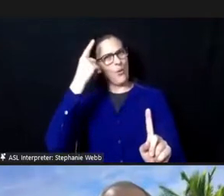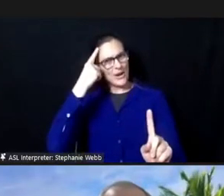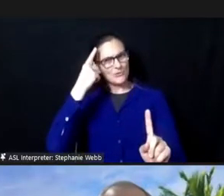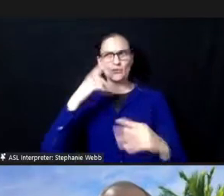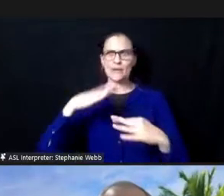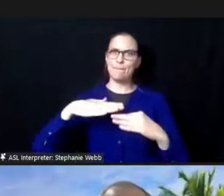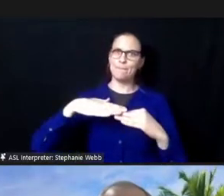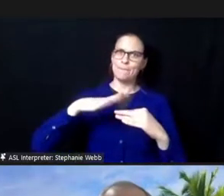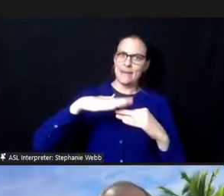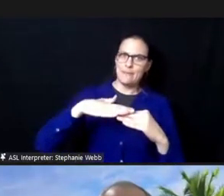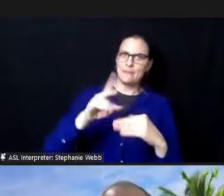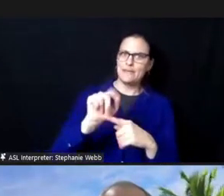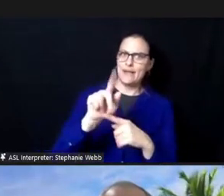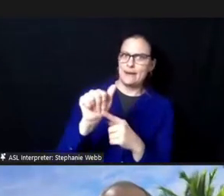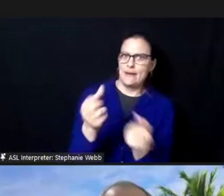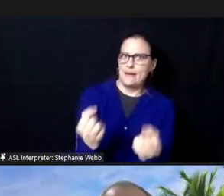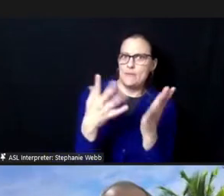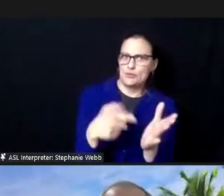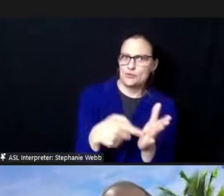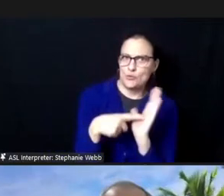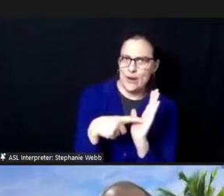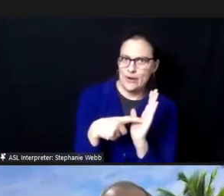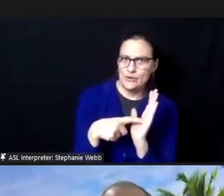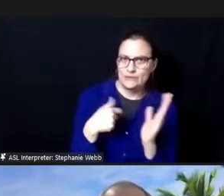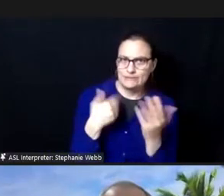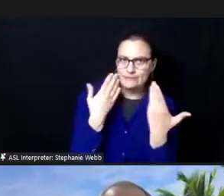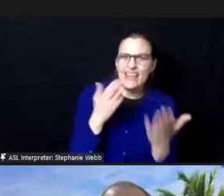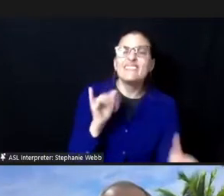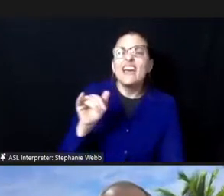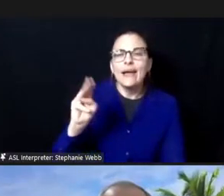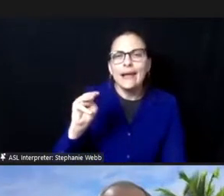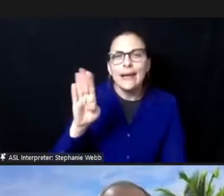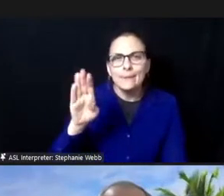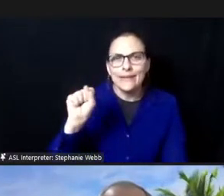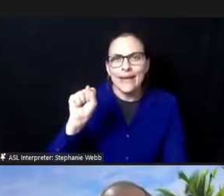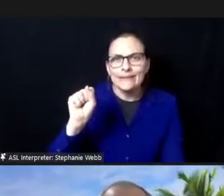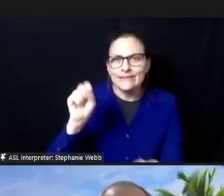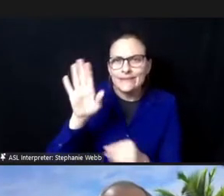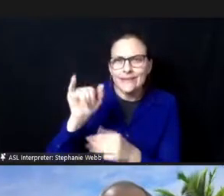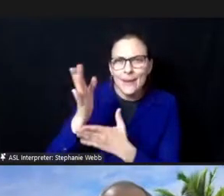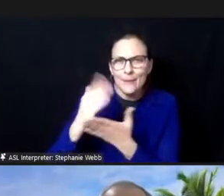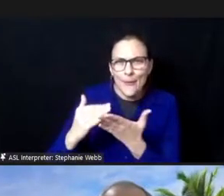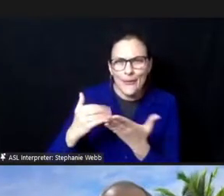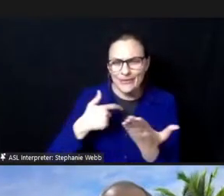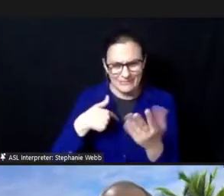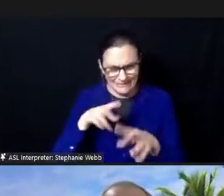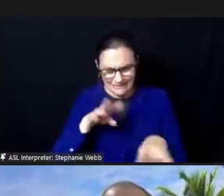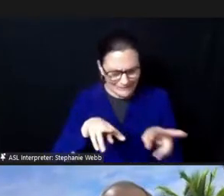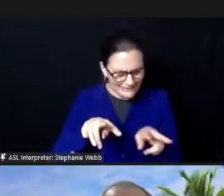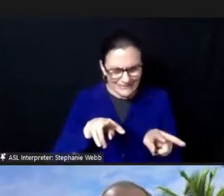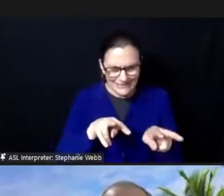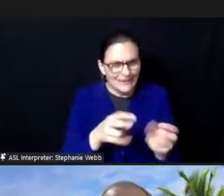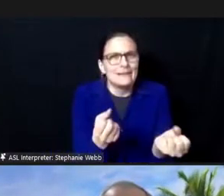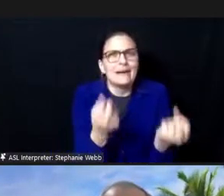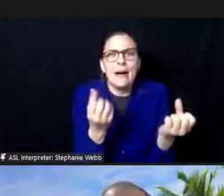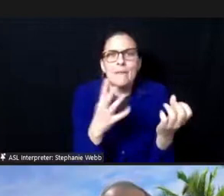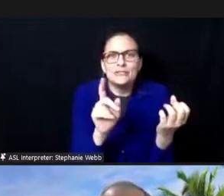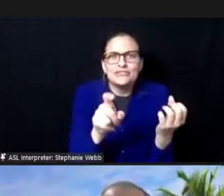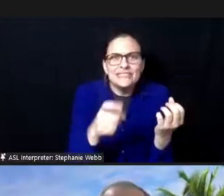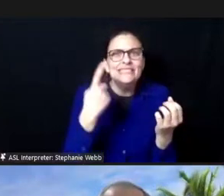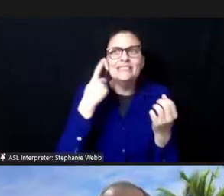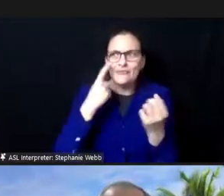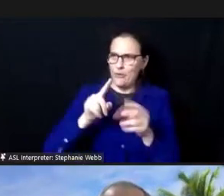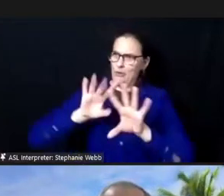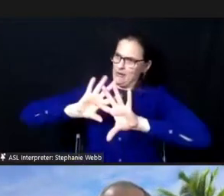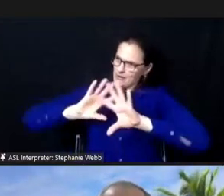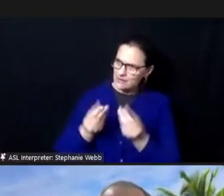data I have that the MBS part in order to run everything so I know where I can go? And it took me a long time to find